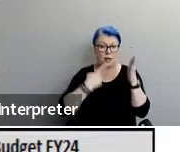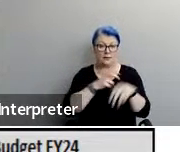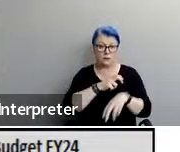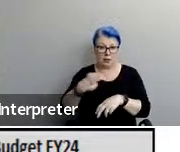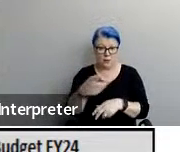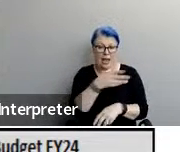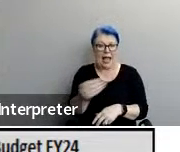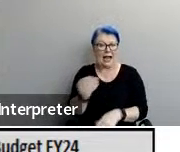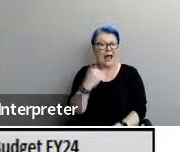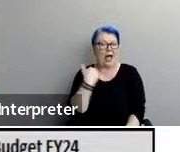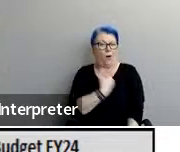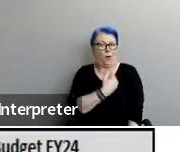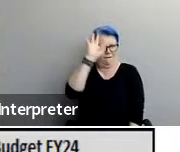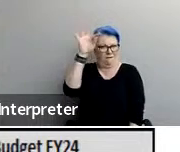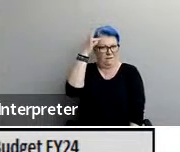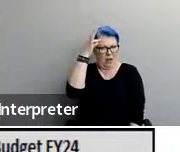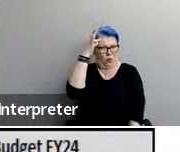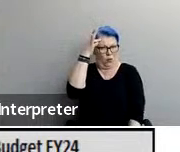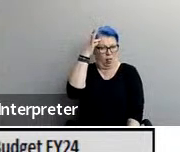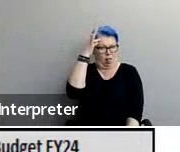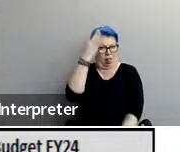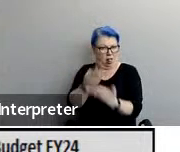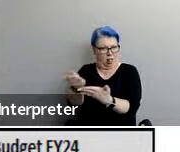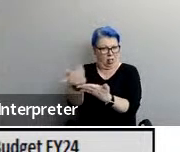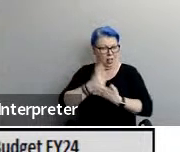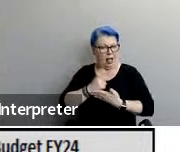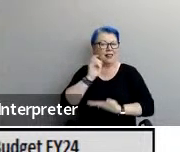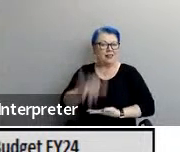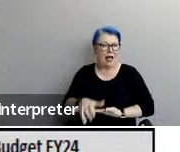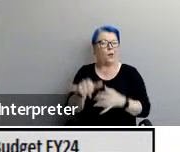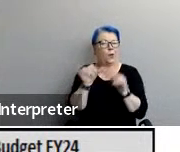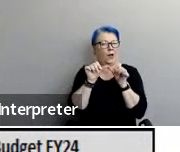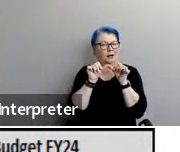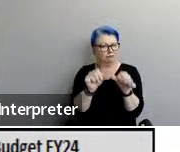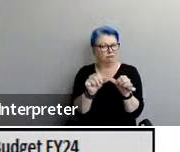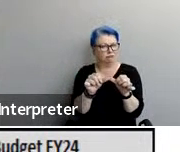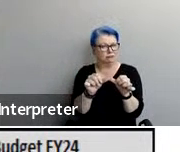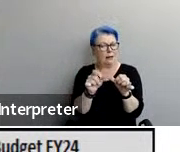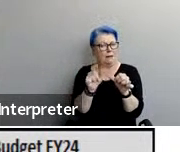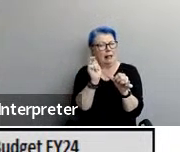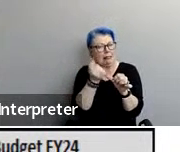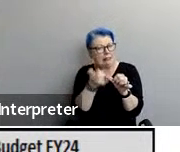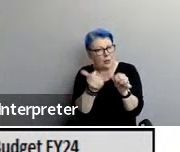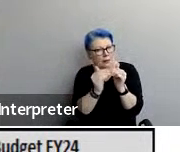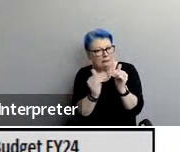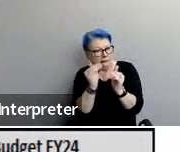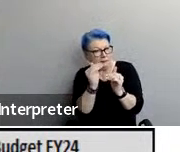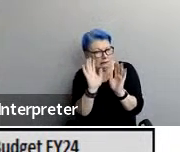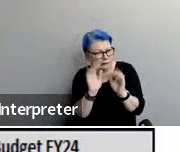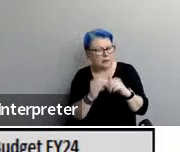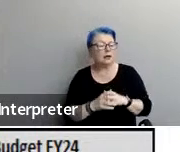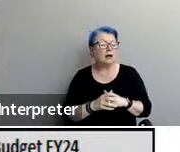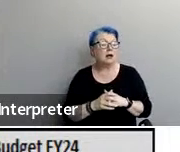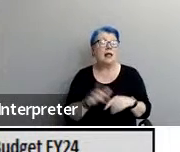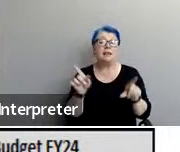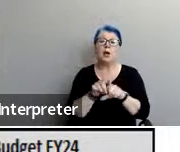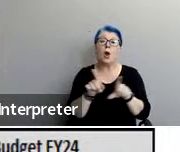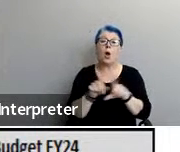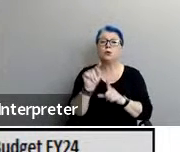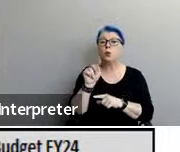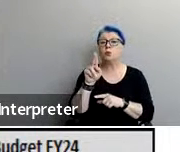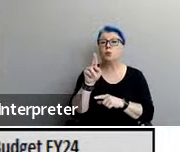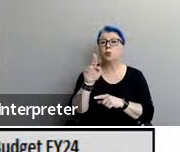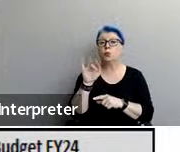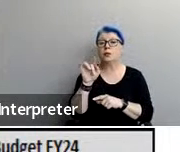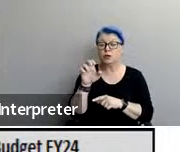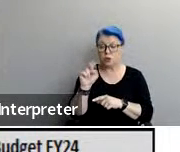will remain a little bit flat, a slight increase there. And then contracting and others at some tuition we received for a total